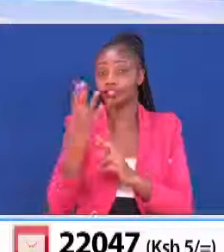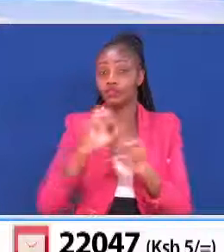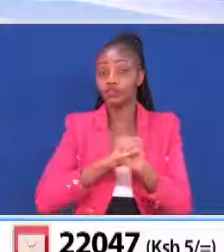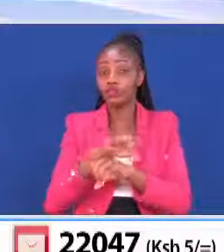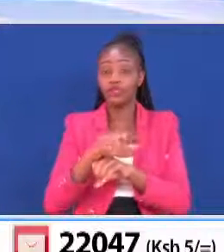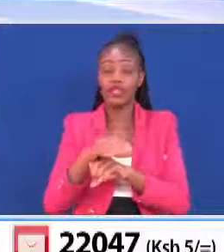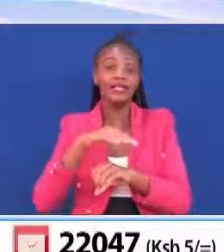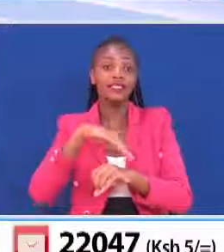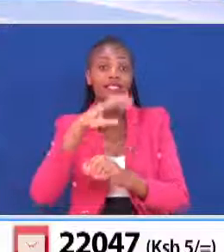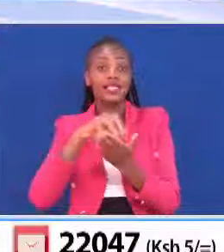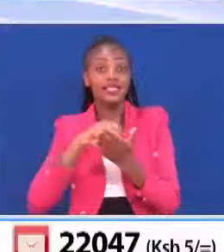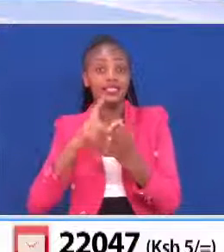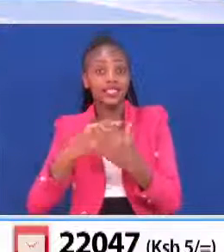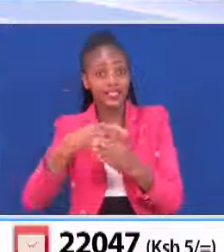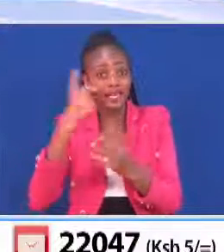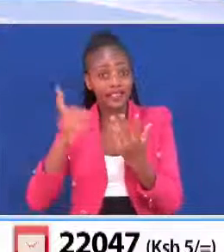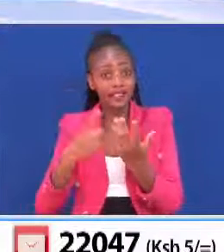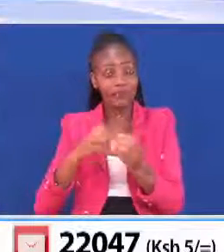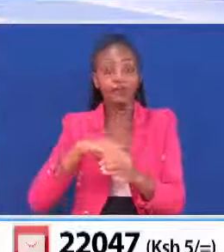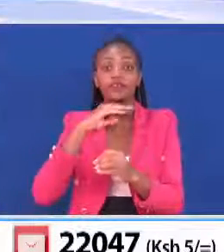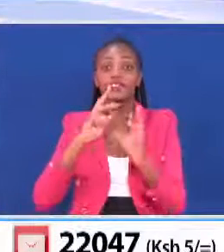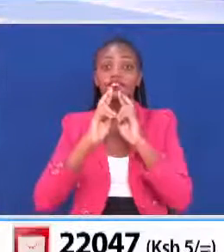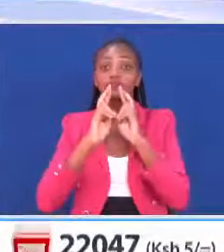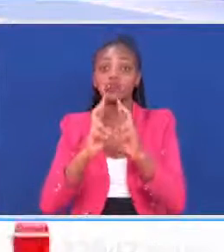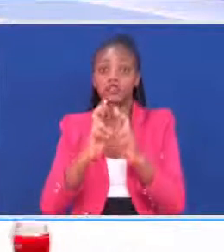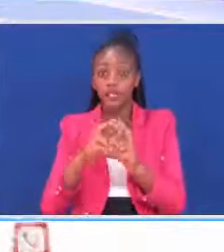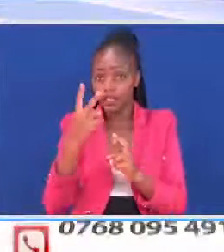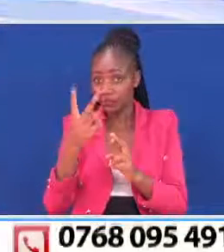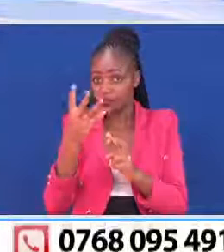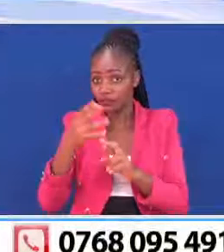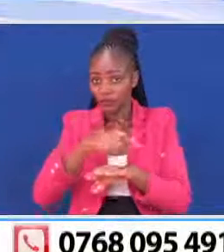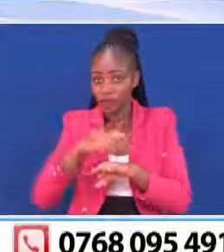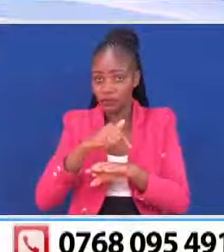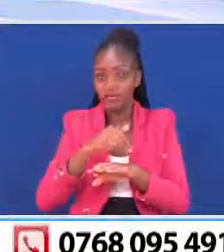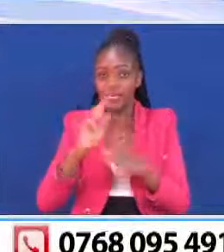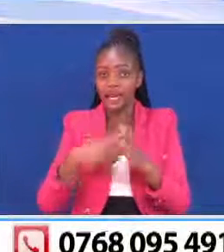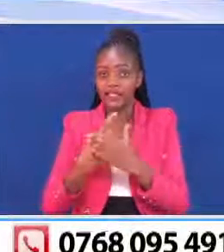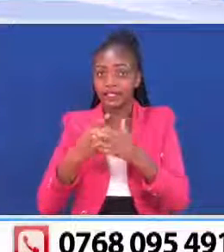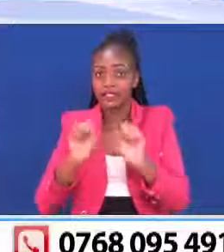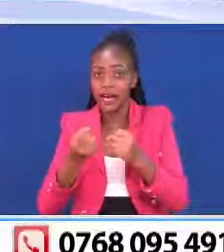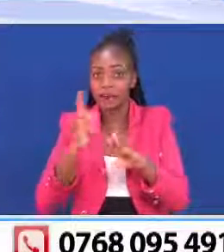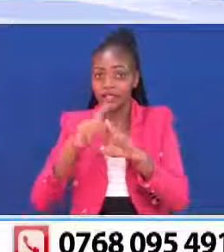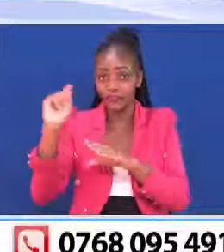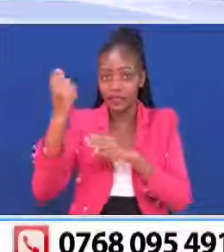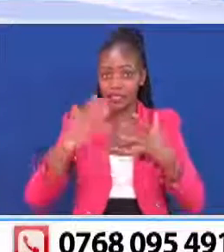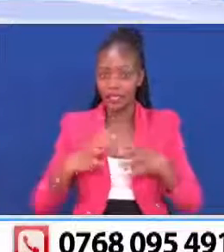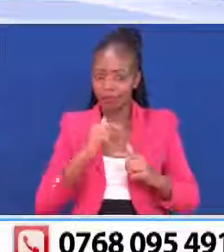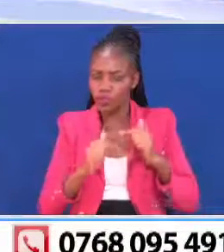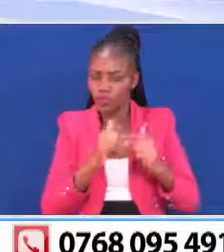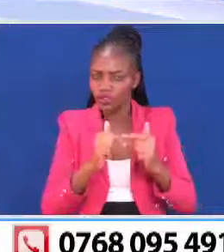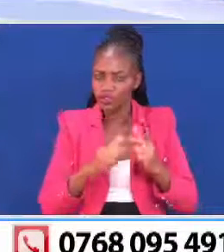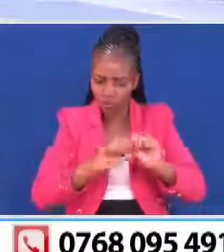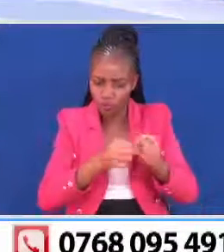19 deaths, the highest number of deaths recorded in a period of 24 hours. This even as Kenyans continue to